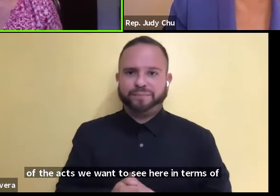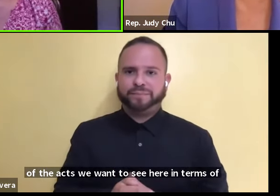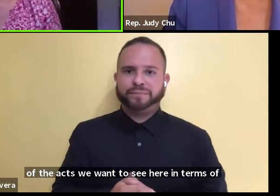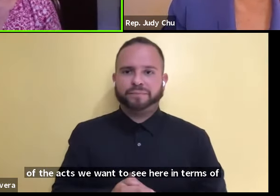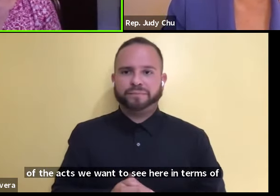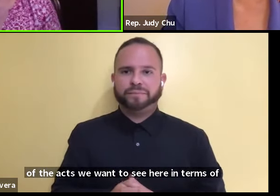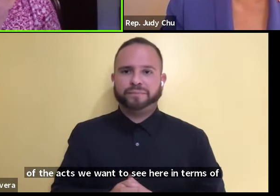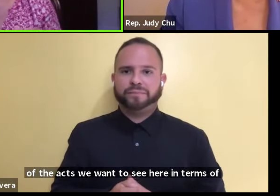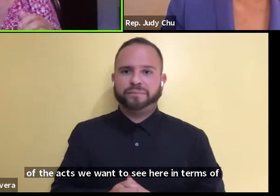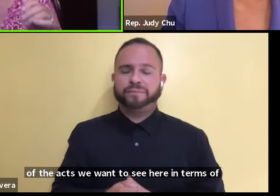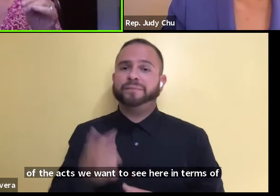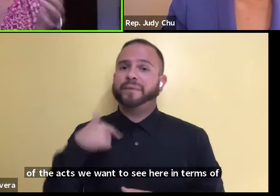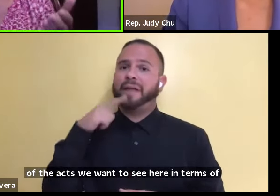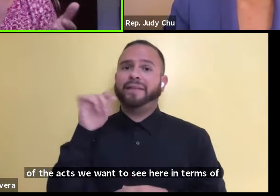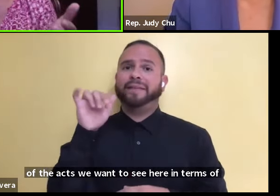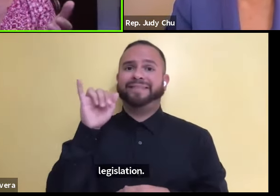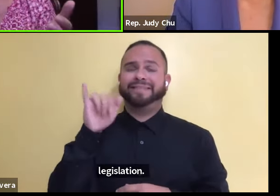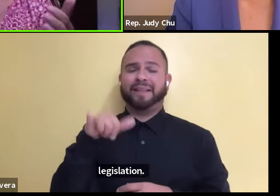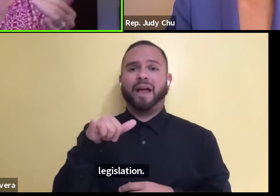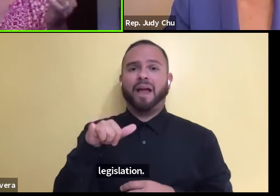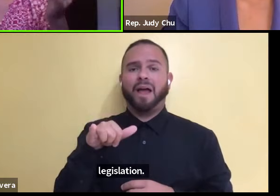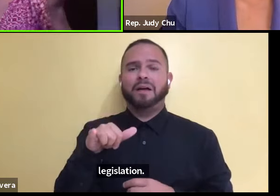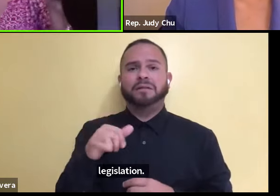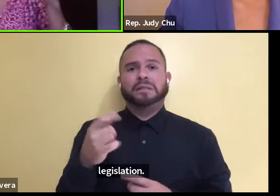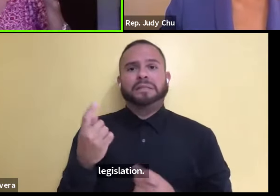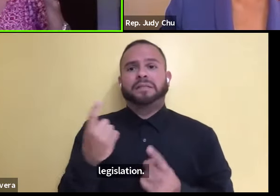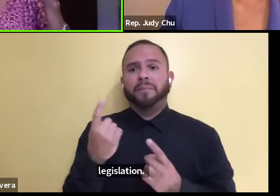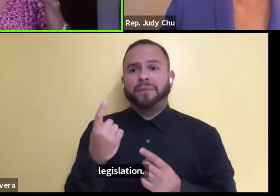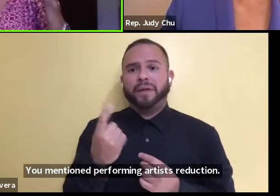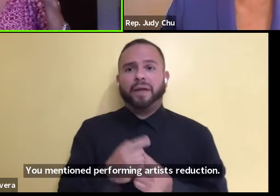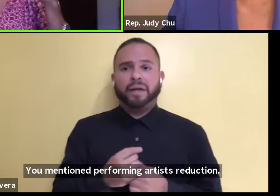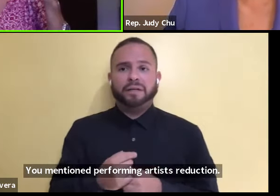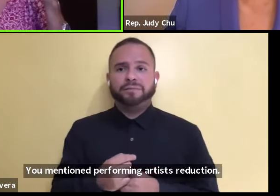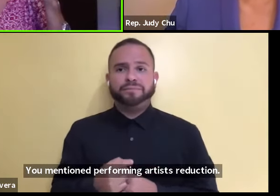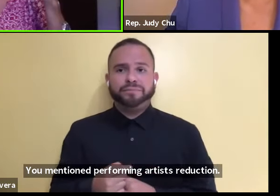that this is a really, it is something that I found to be,